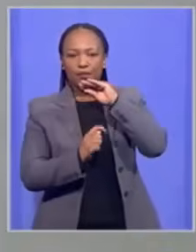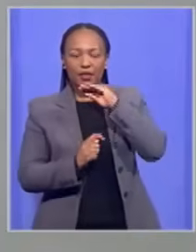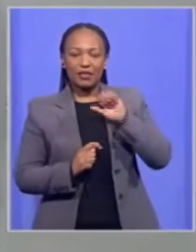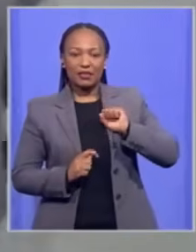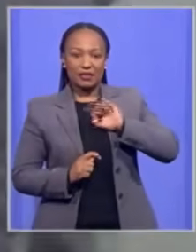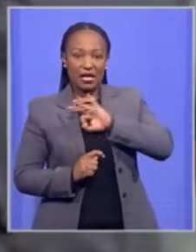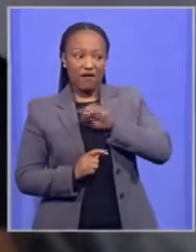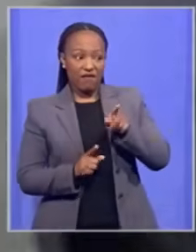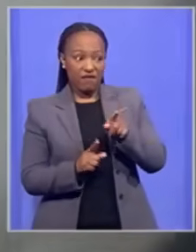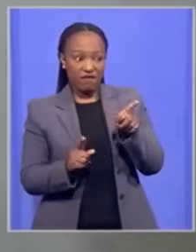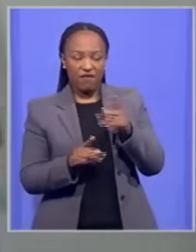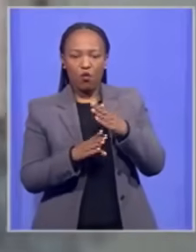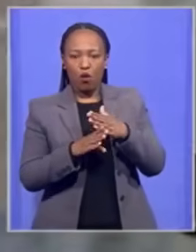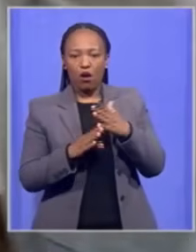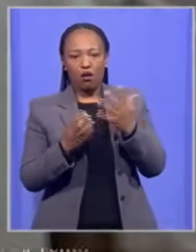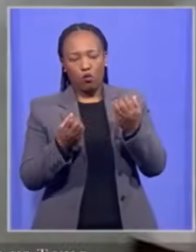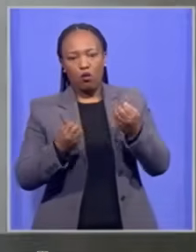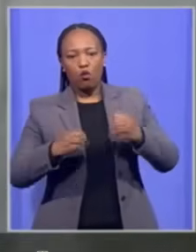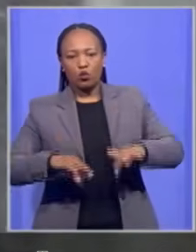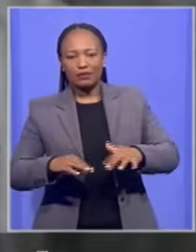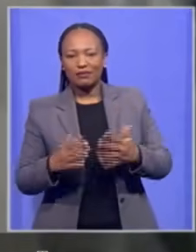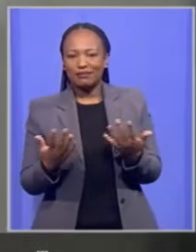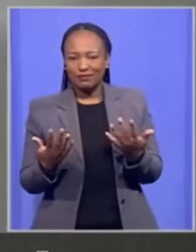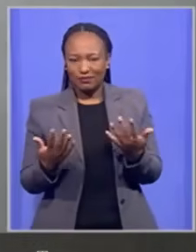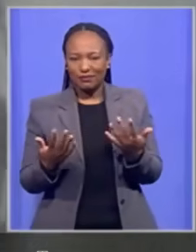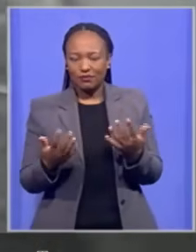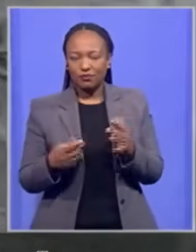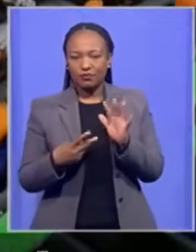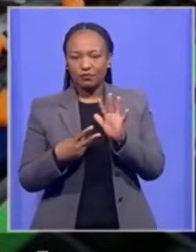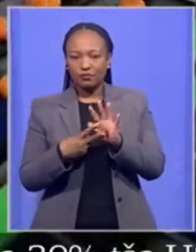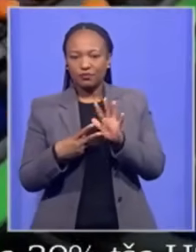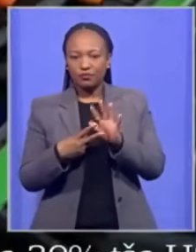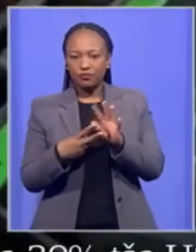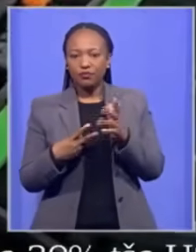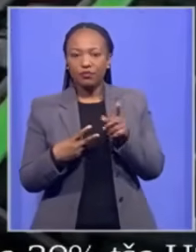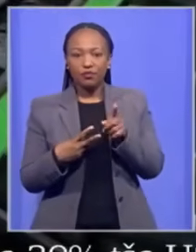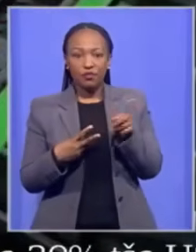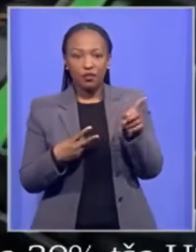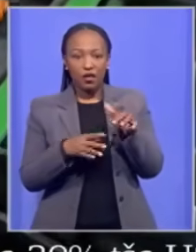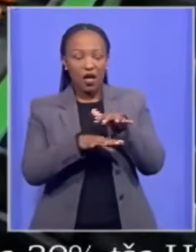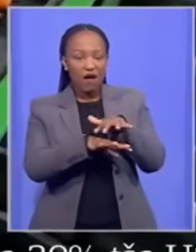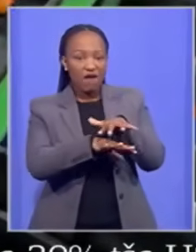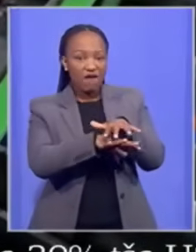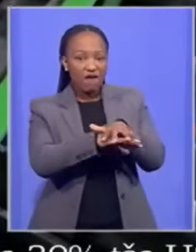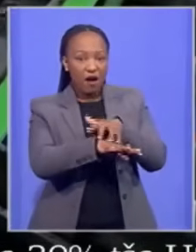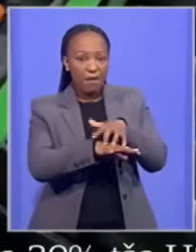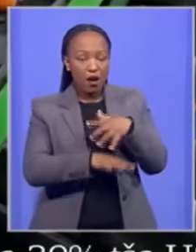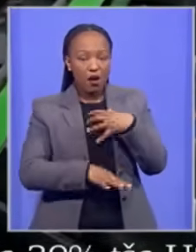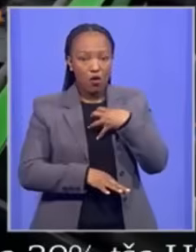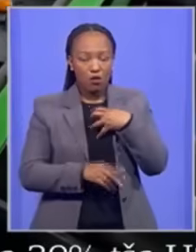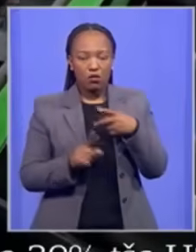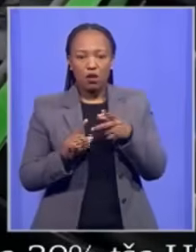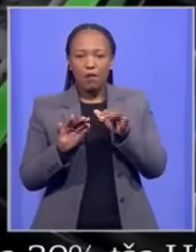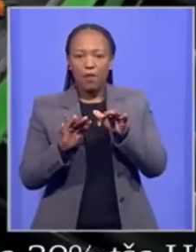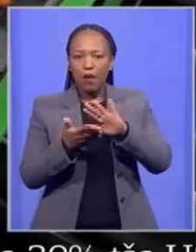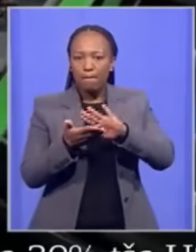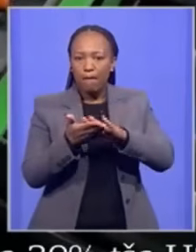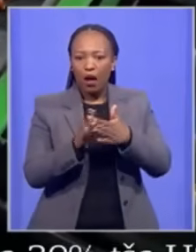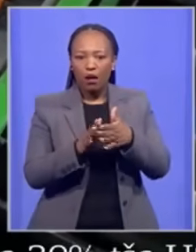ra gore tše tšotlhe dipeakanyo tše di dirileng ke bašomi bona ba ra dipolase le bona ba di-packhouse go ra